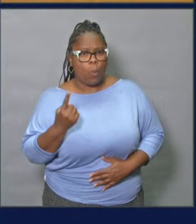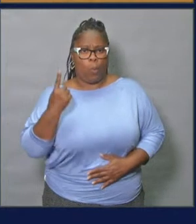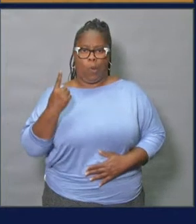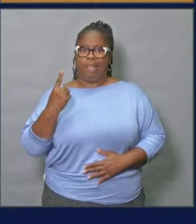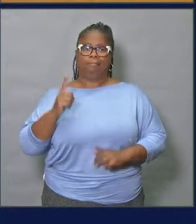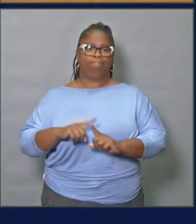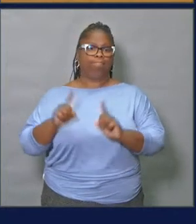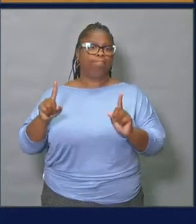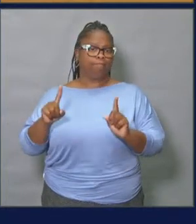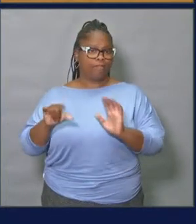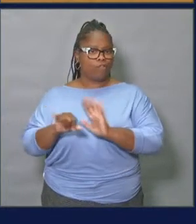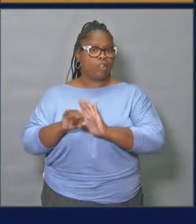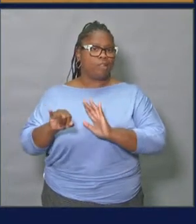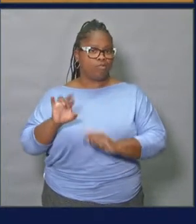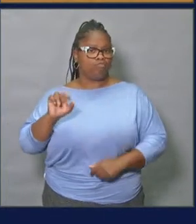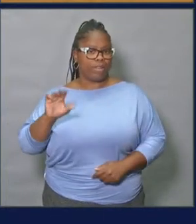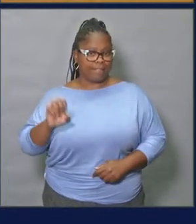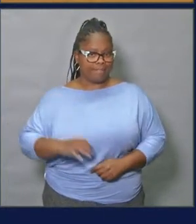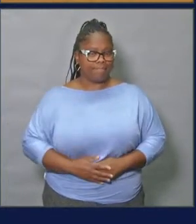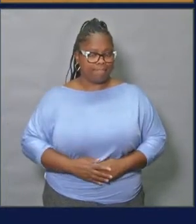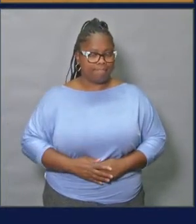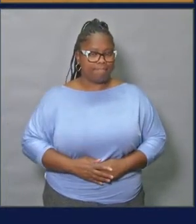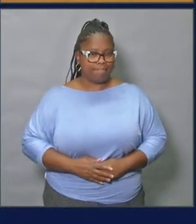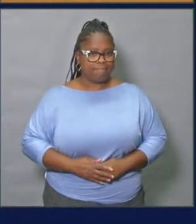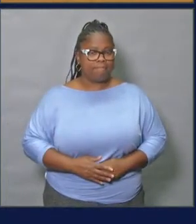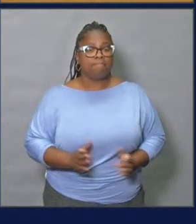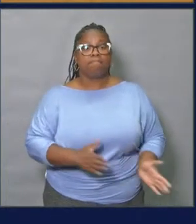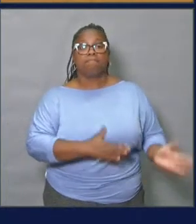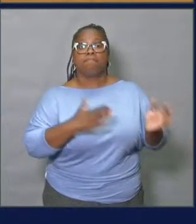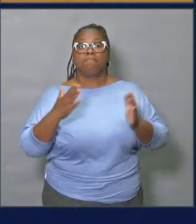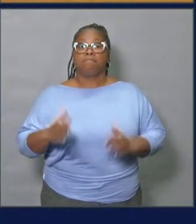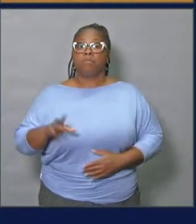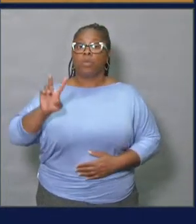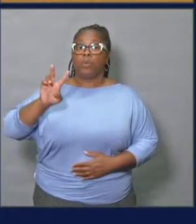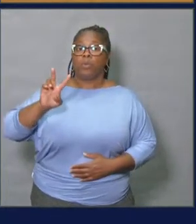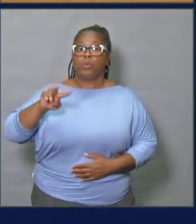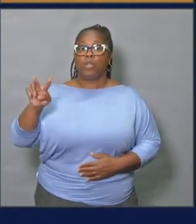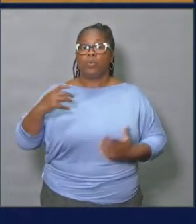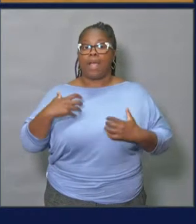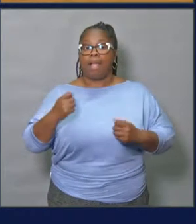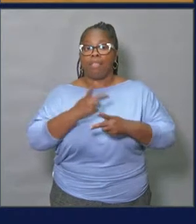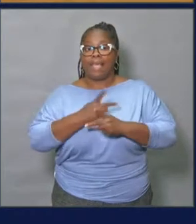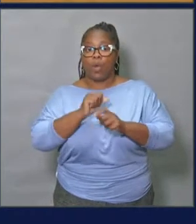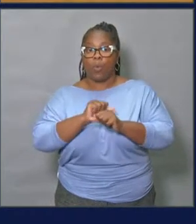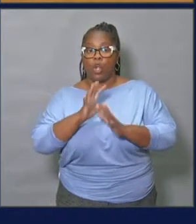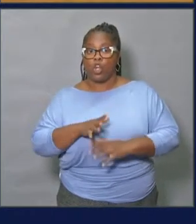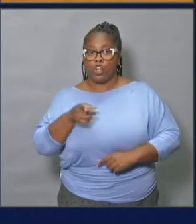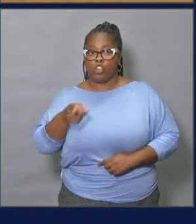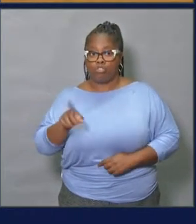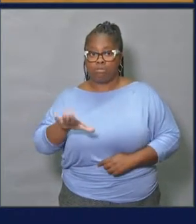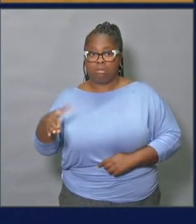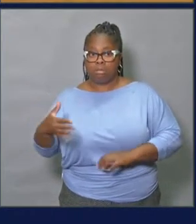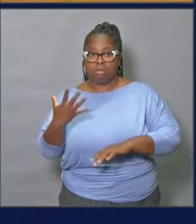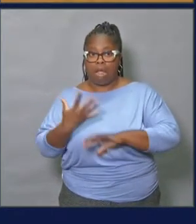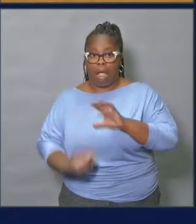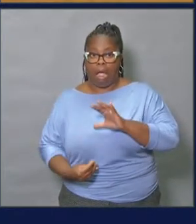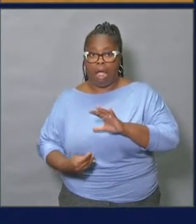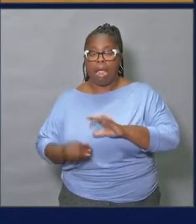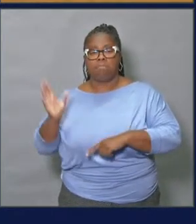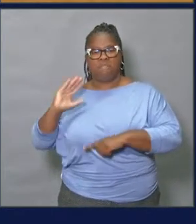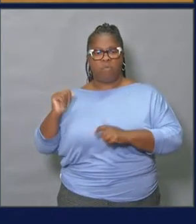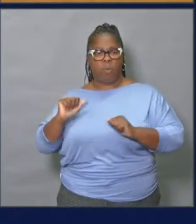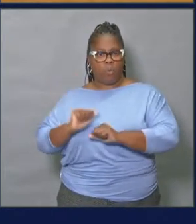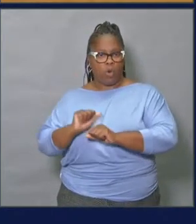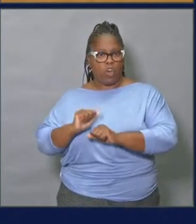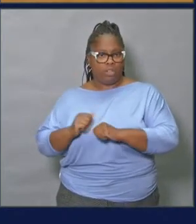another race. We also have race and ethnicity information for 22 healthcare workers who died, who were working